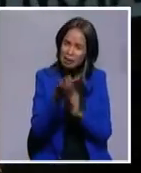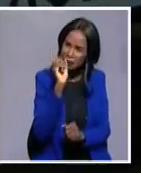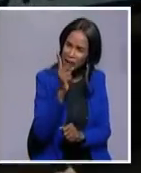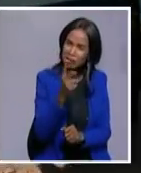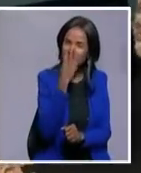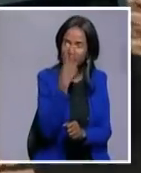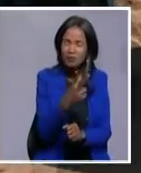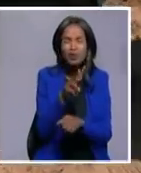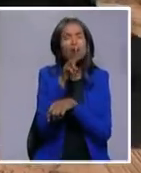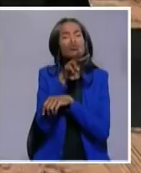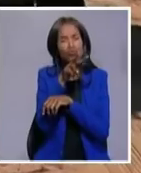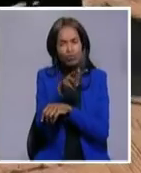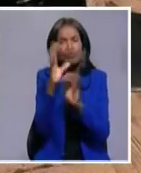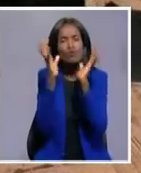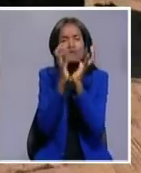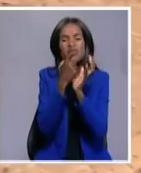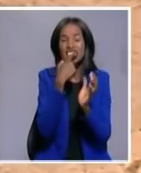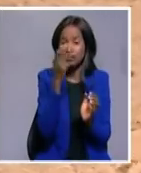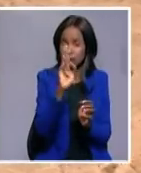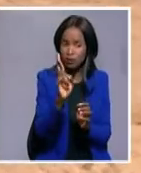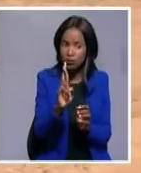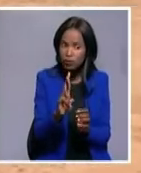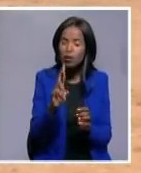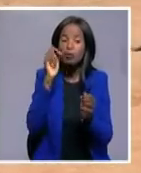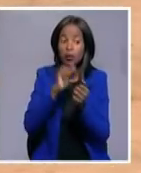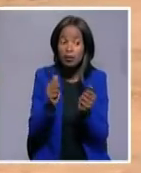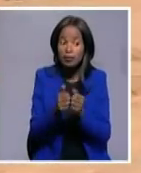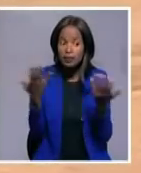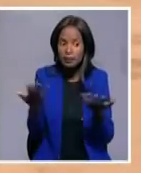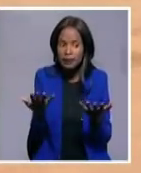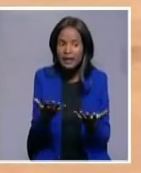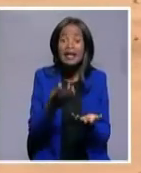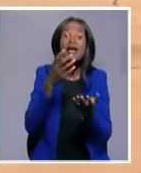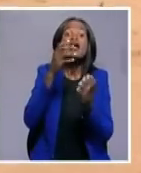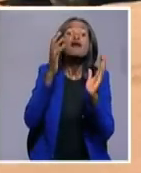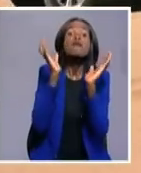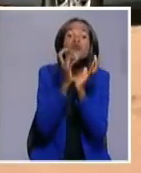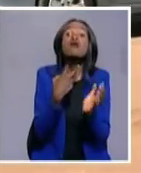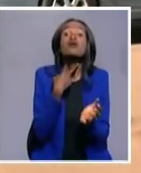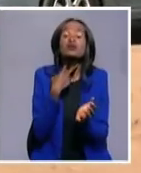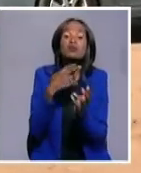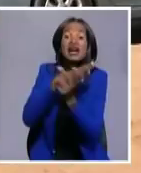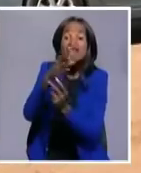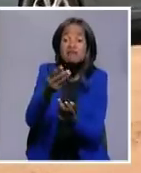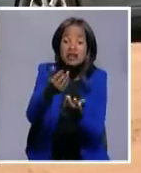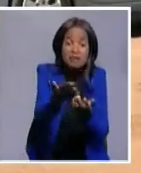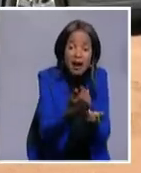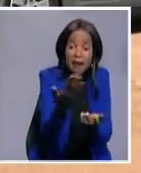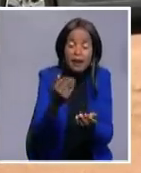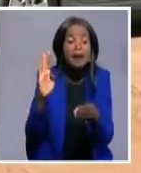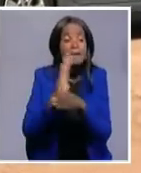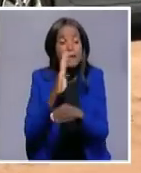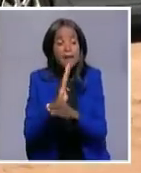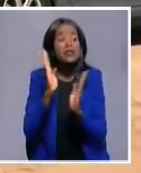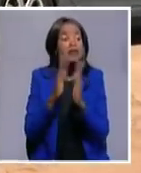lacking, or what has been lacking, is really the capacity to collect that money from the consumers, from the businesses, from